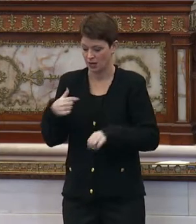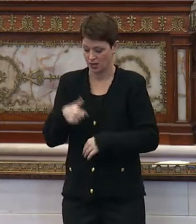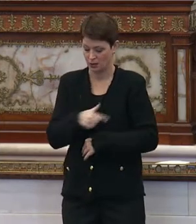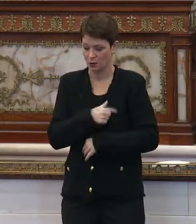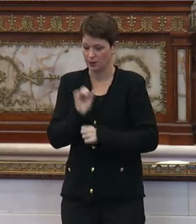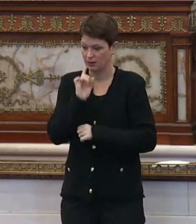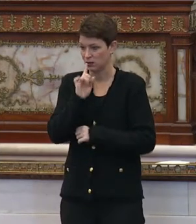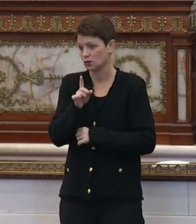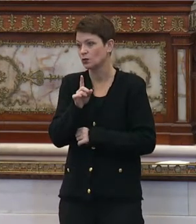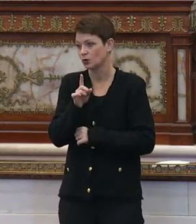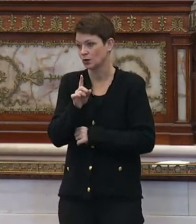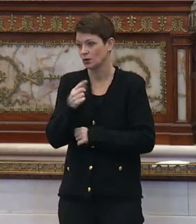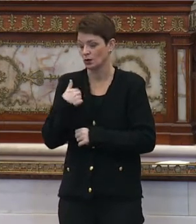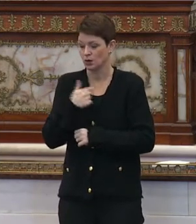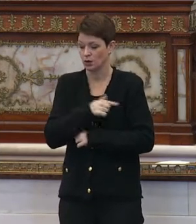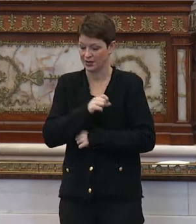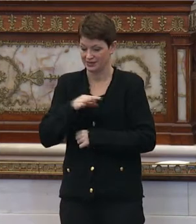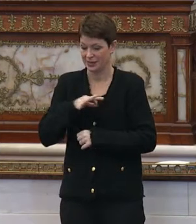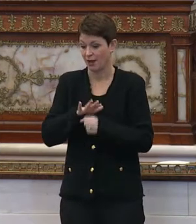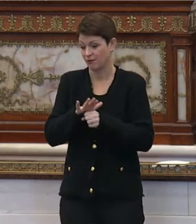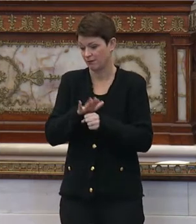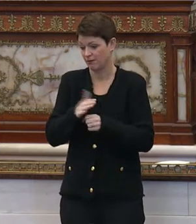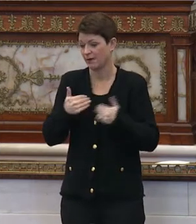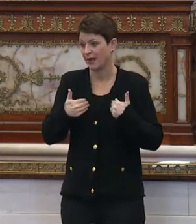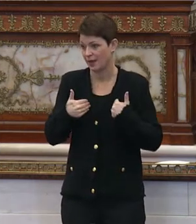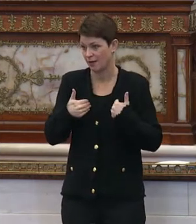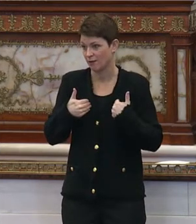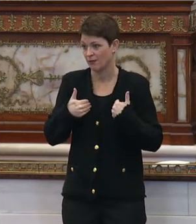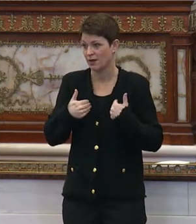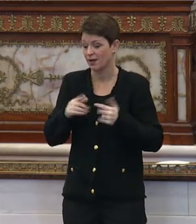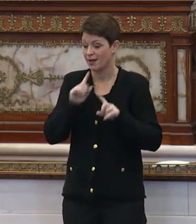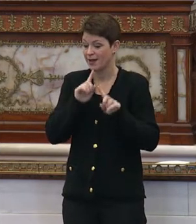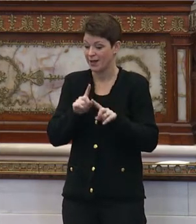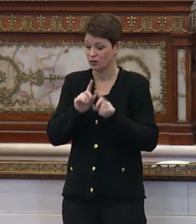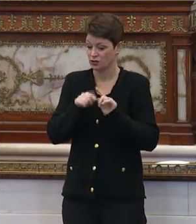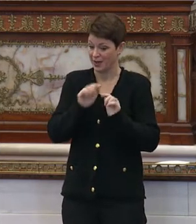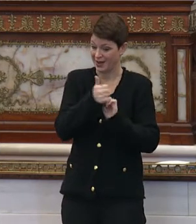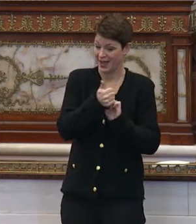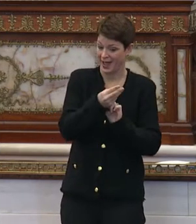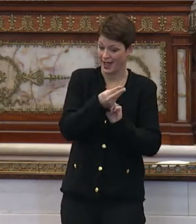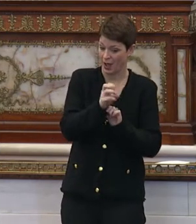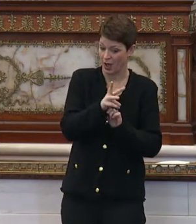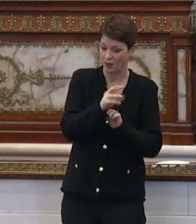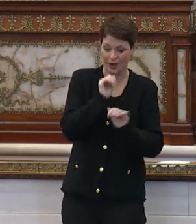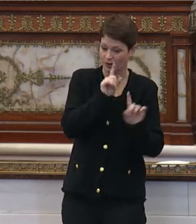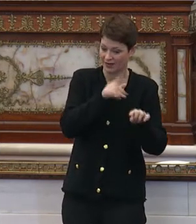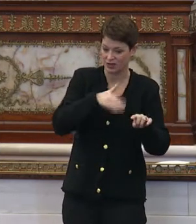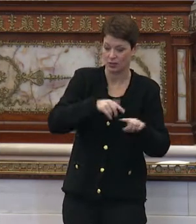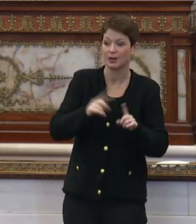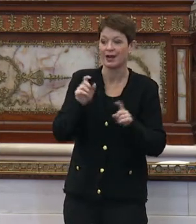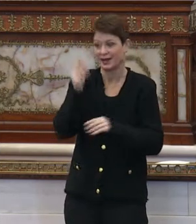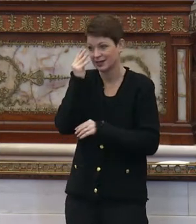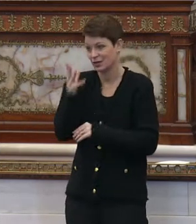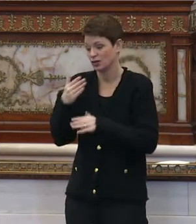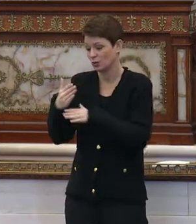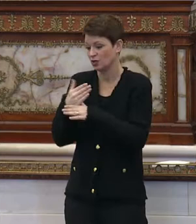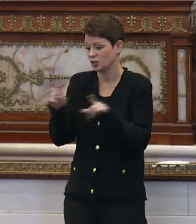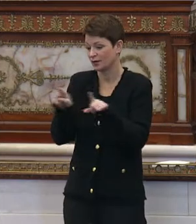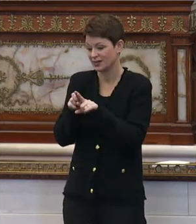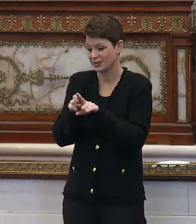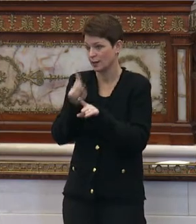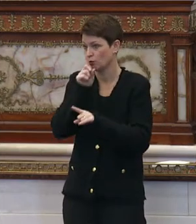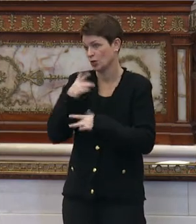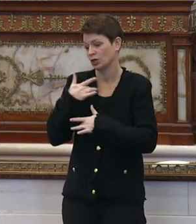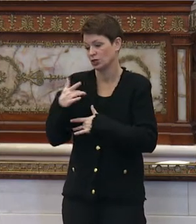to make sure that we're staffed up? And so I don't have answers on the how yet. I can at least tell you that we share those very